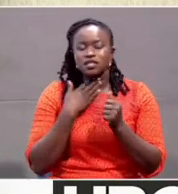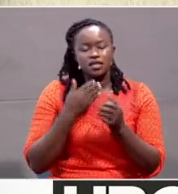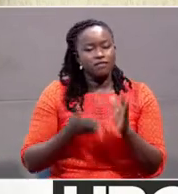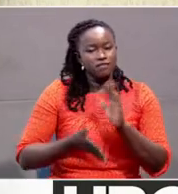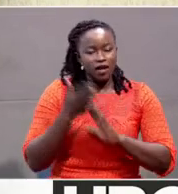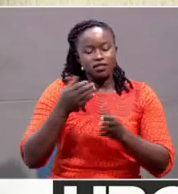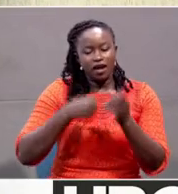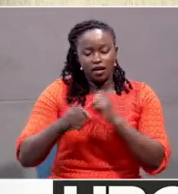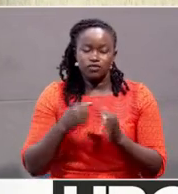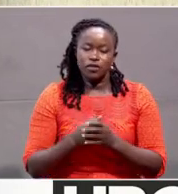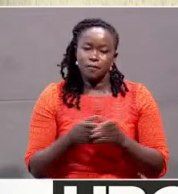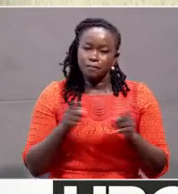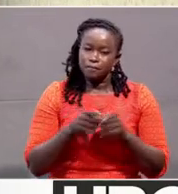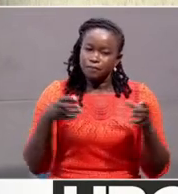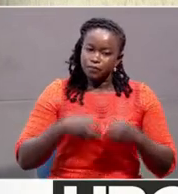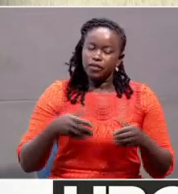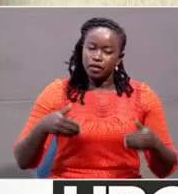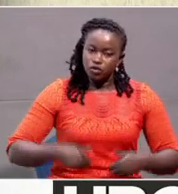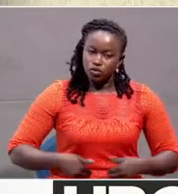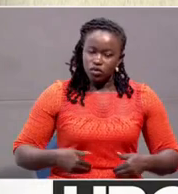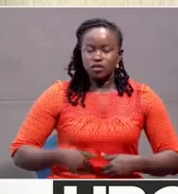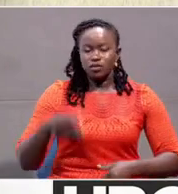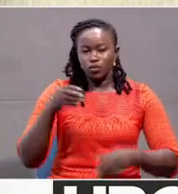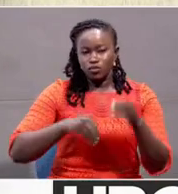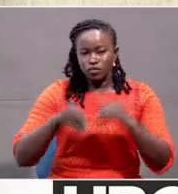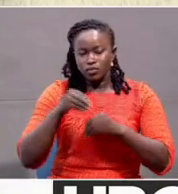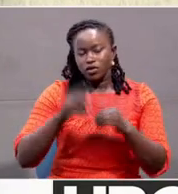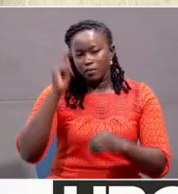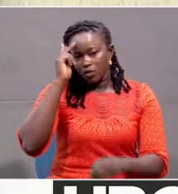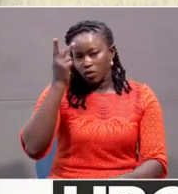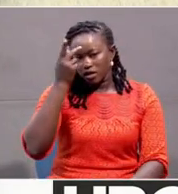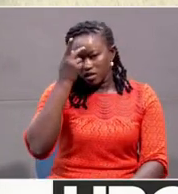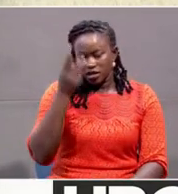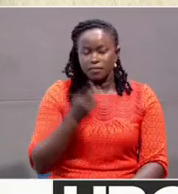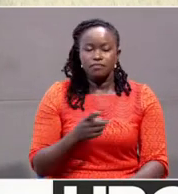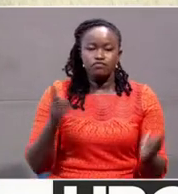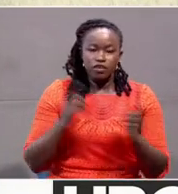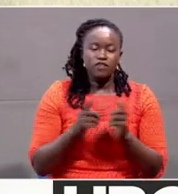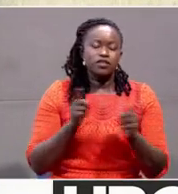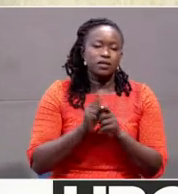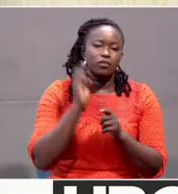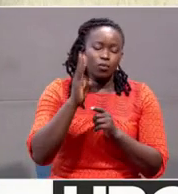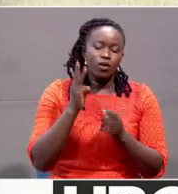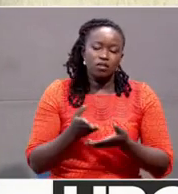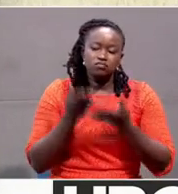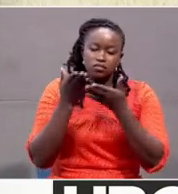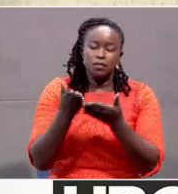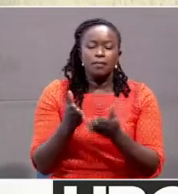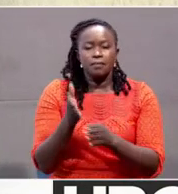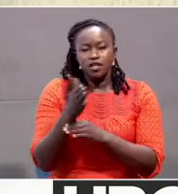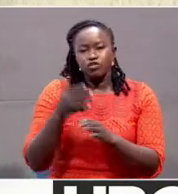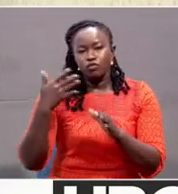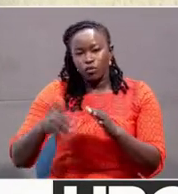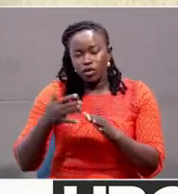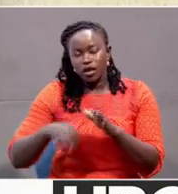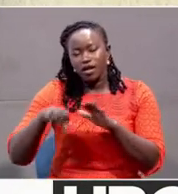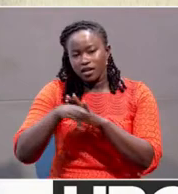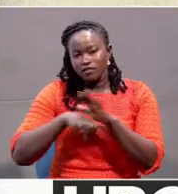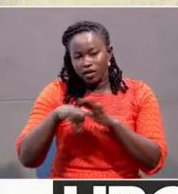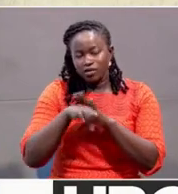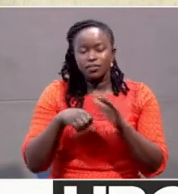the youth have contributed the policy brief that will be submitted to the Minister of Water and Environment, and